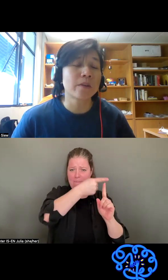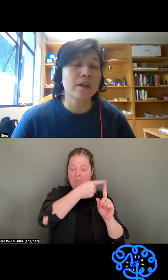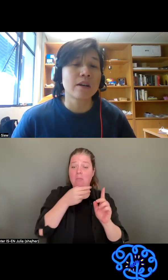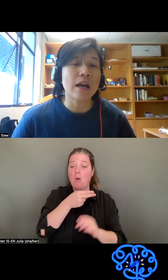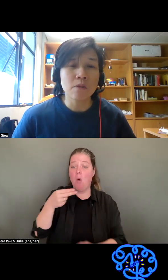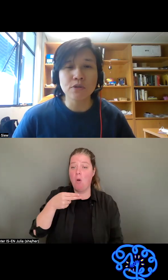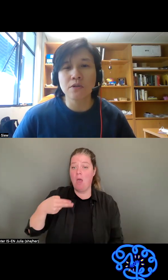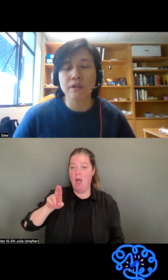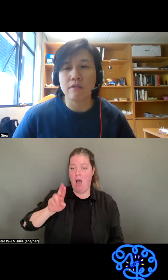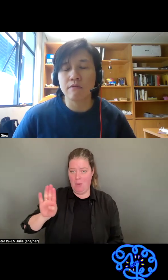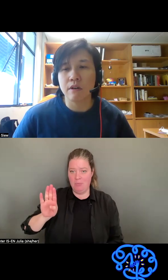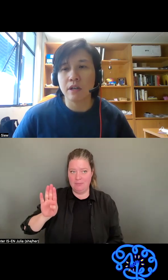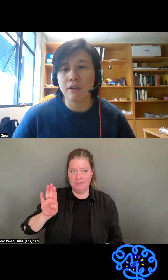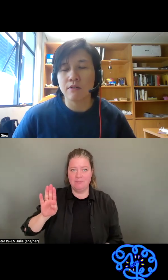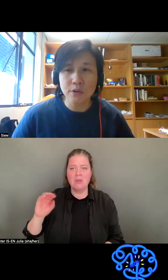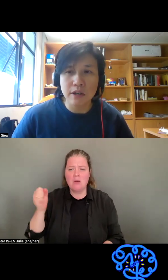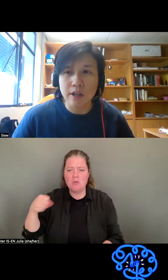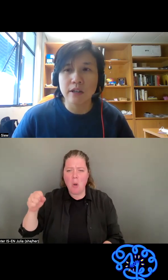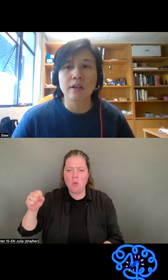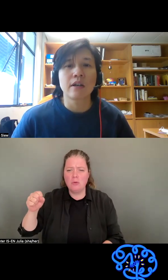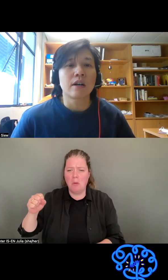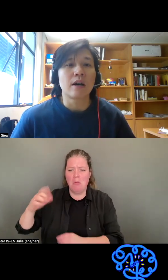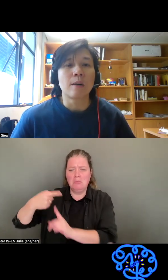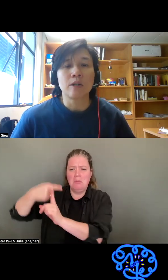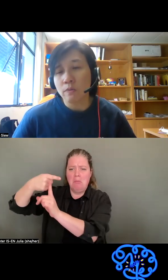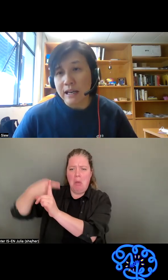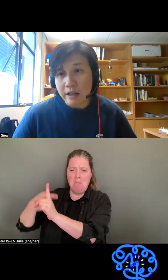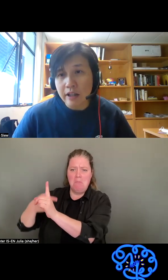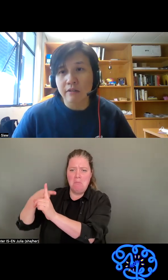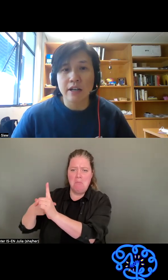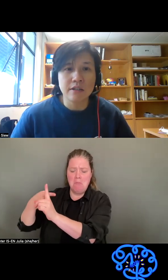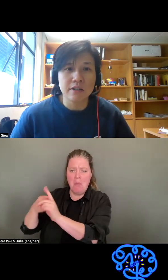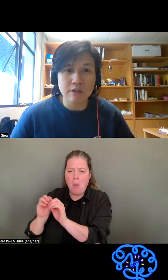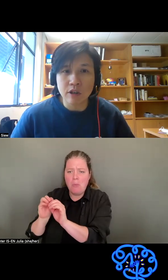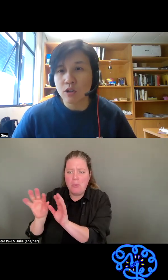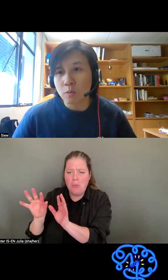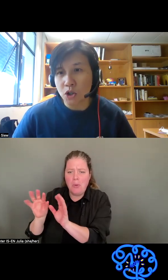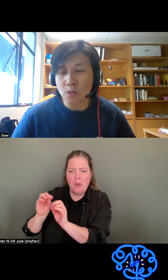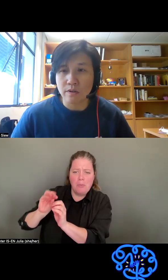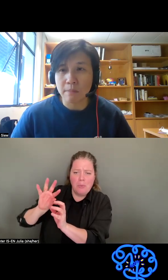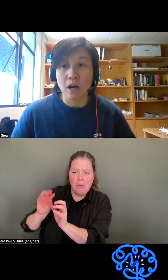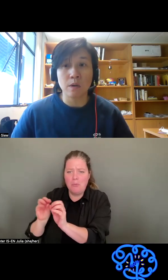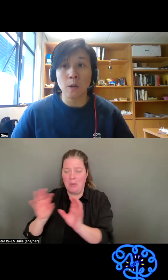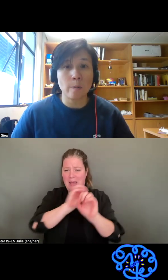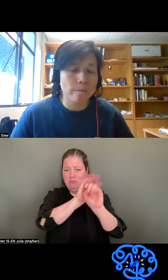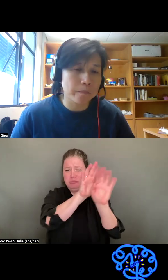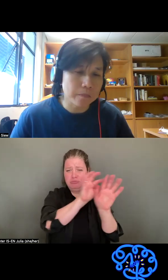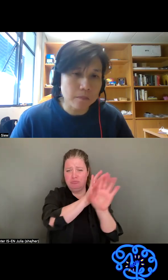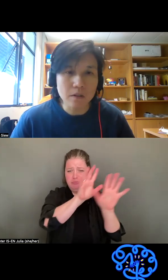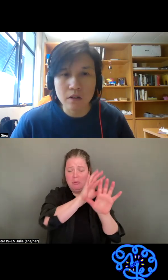system. And most nodes have very few degree. And so we can characterize this degree distribution with a power